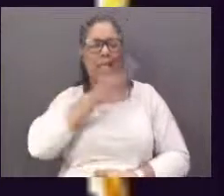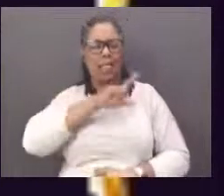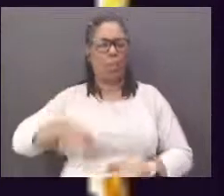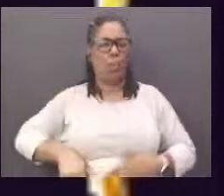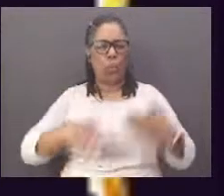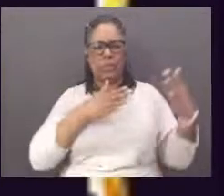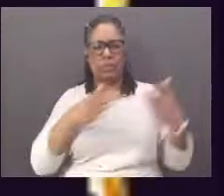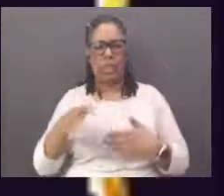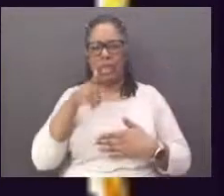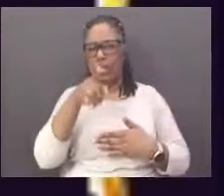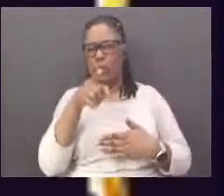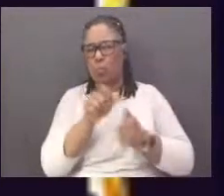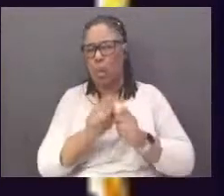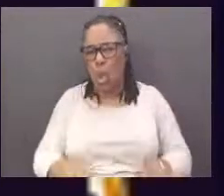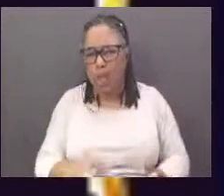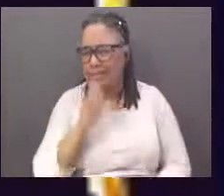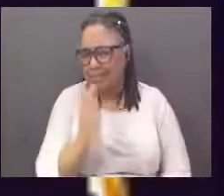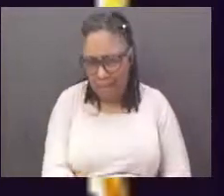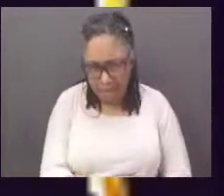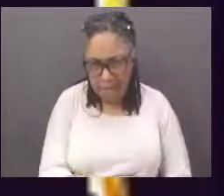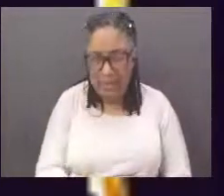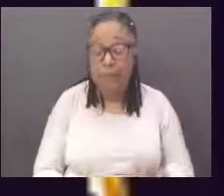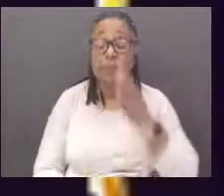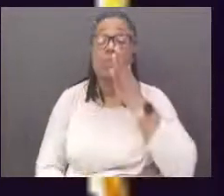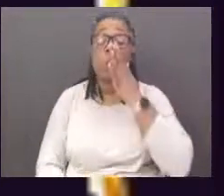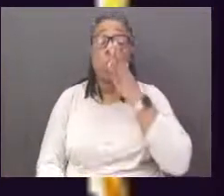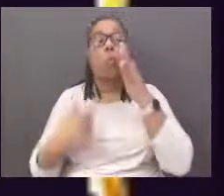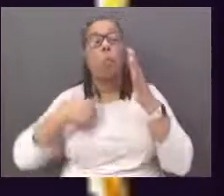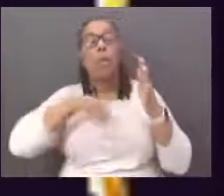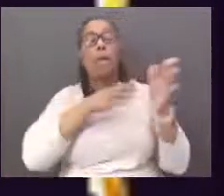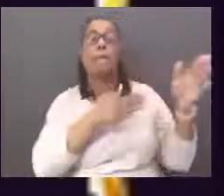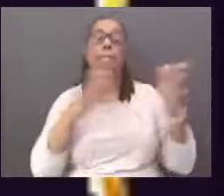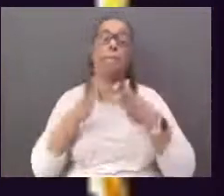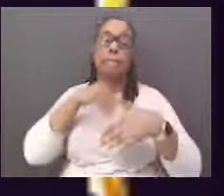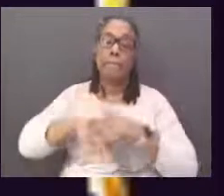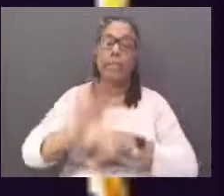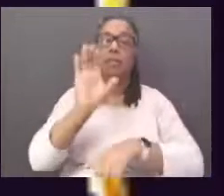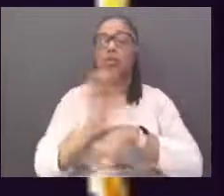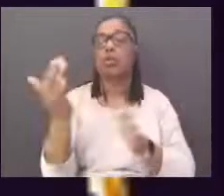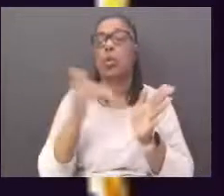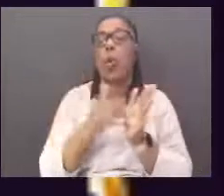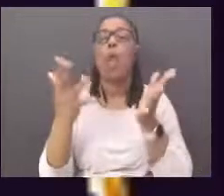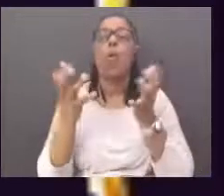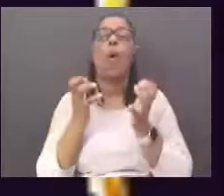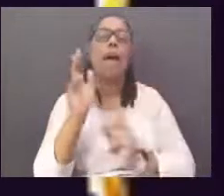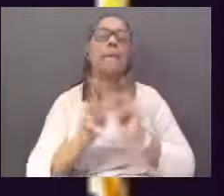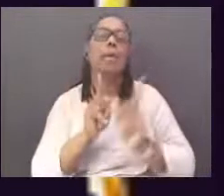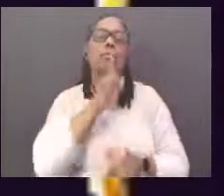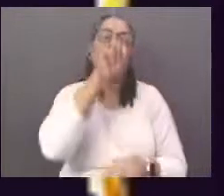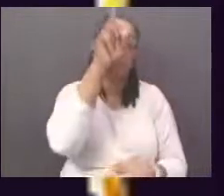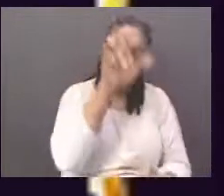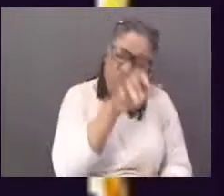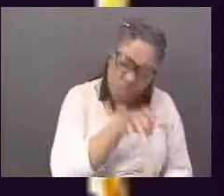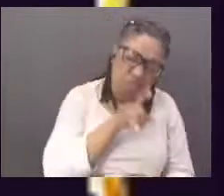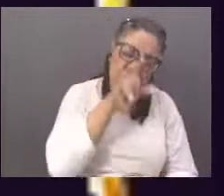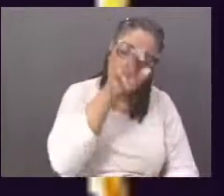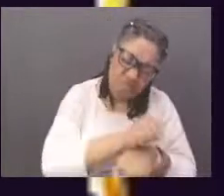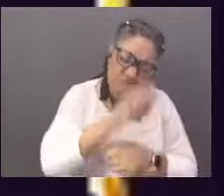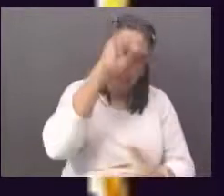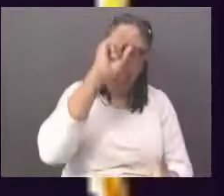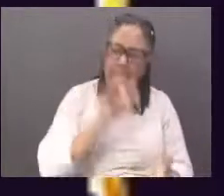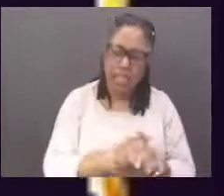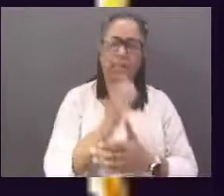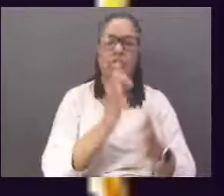we prepare to re-enter the sanctuary, we want those who really truly believe in Jesus to come